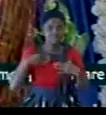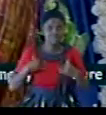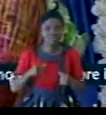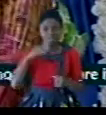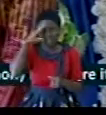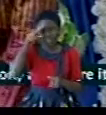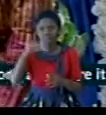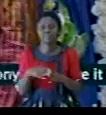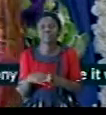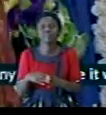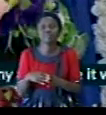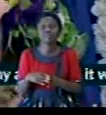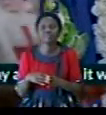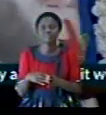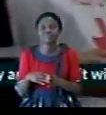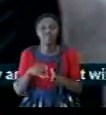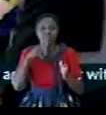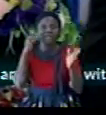the Lord.